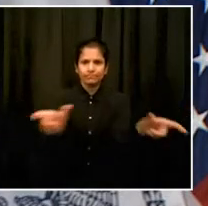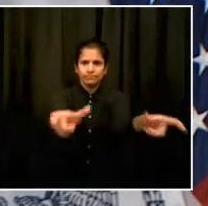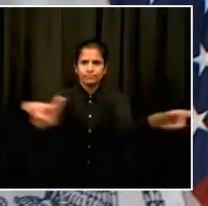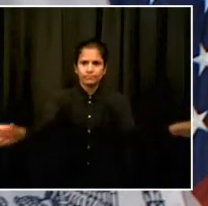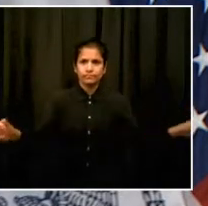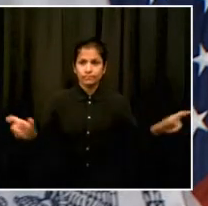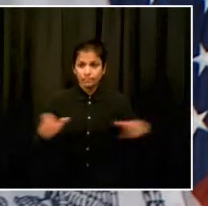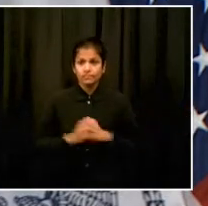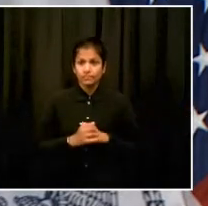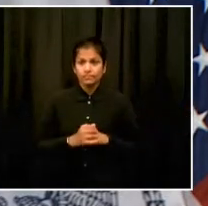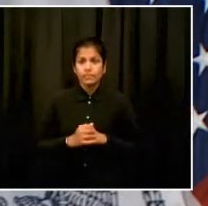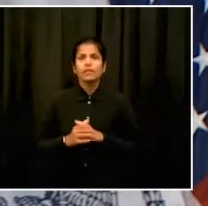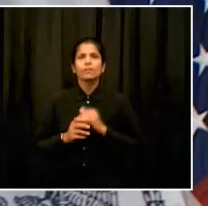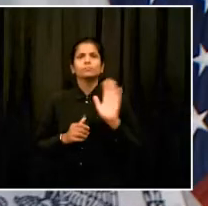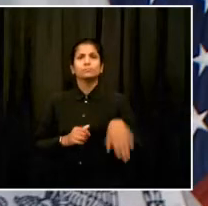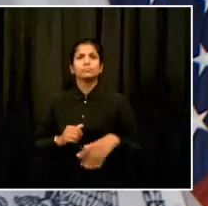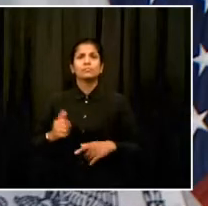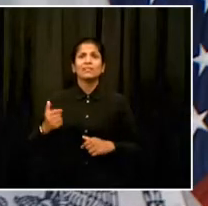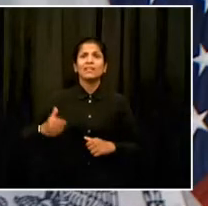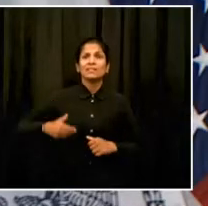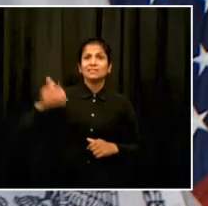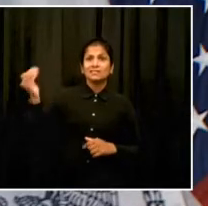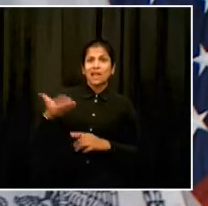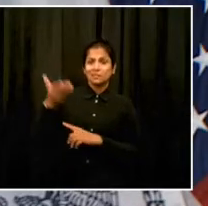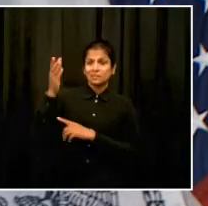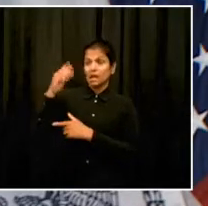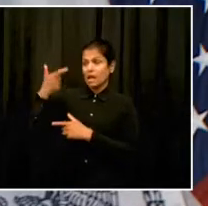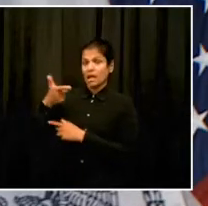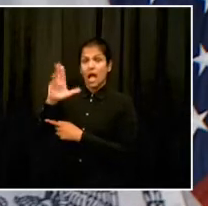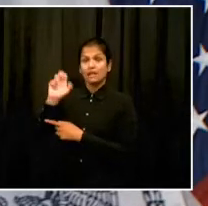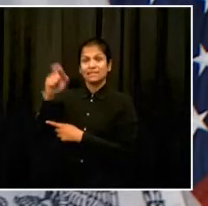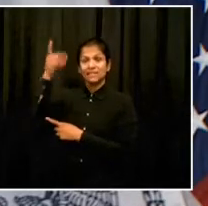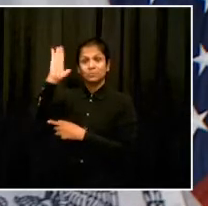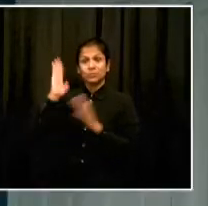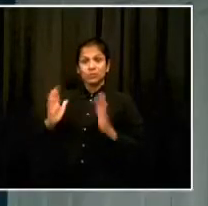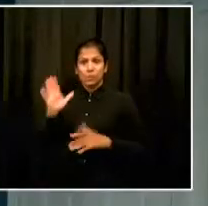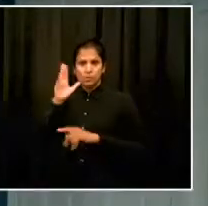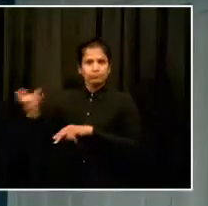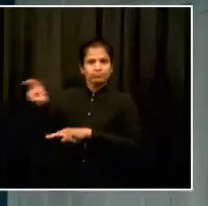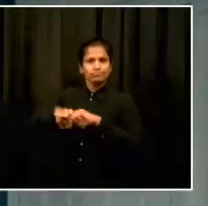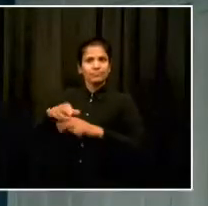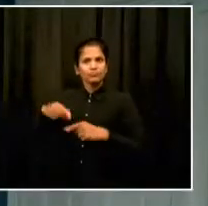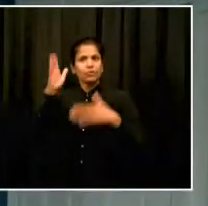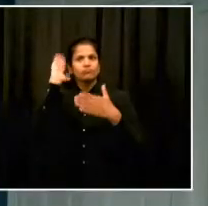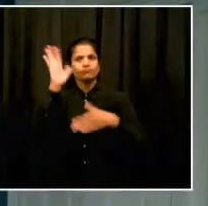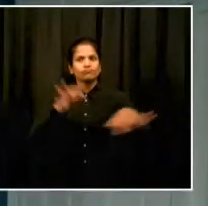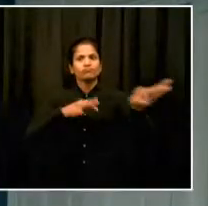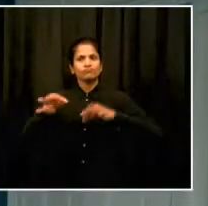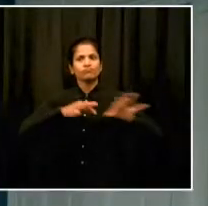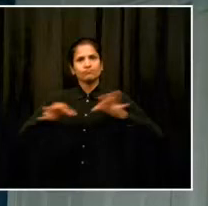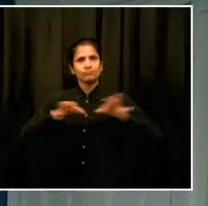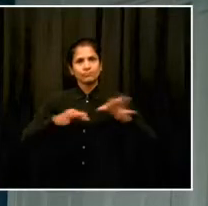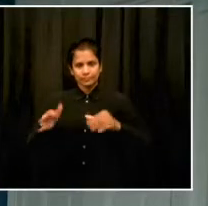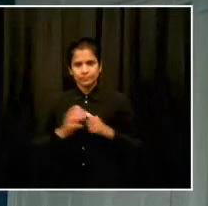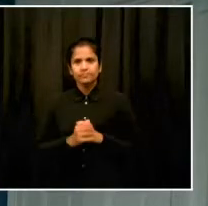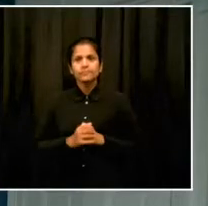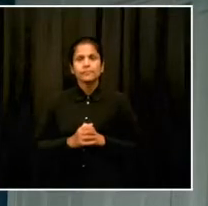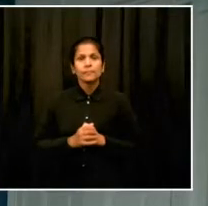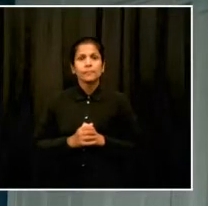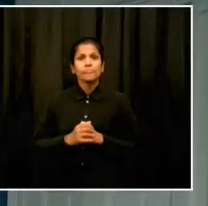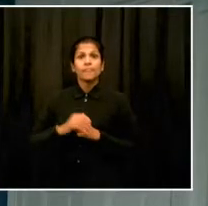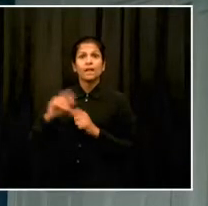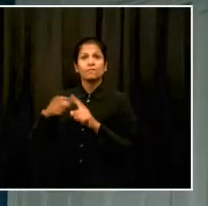that are being built out as we speak in New York City, our Director of the Office of Resiliency, Janie